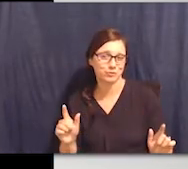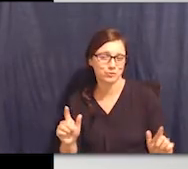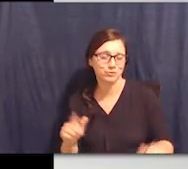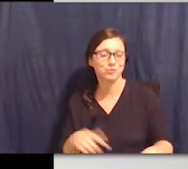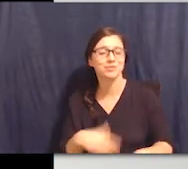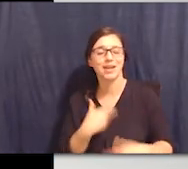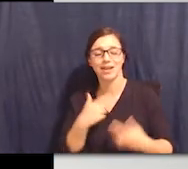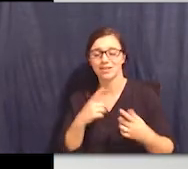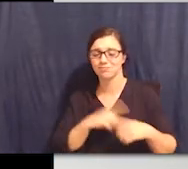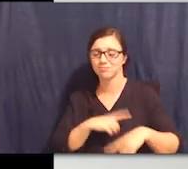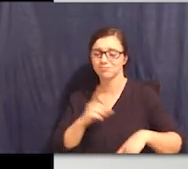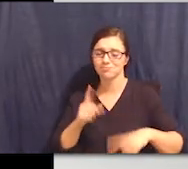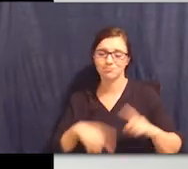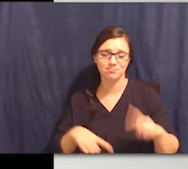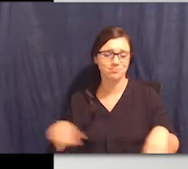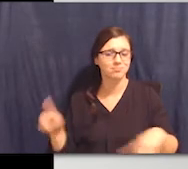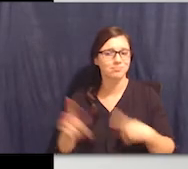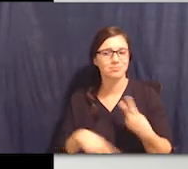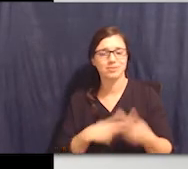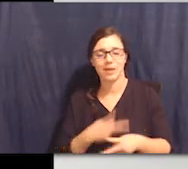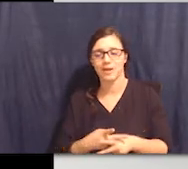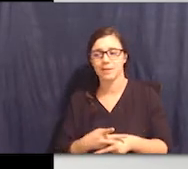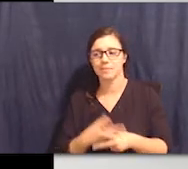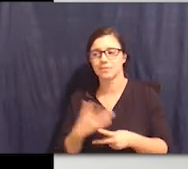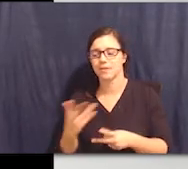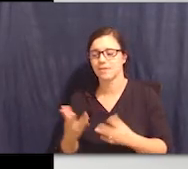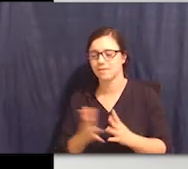has all kinds of